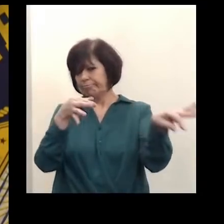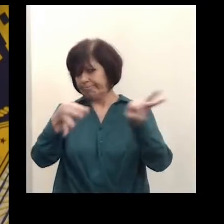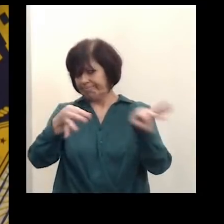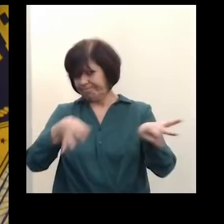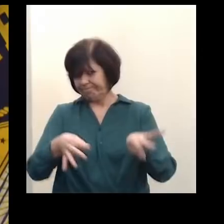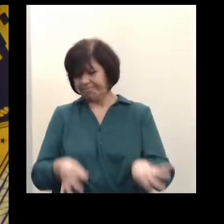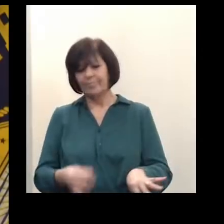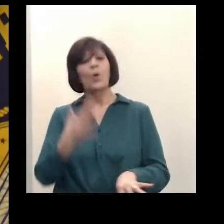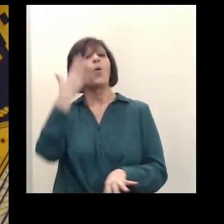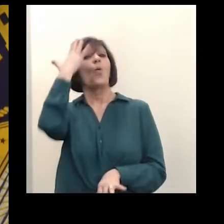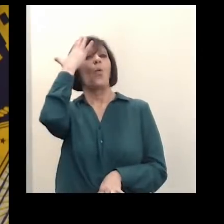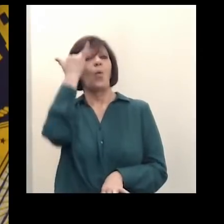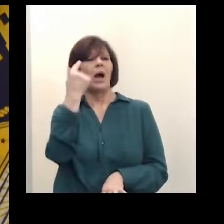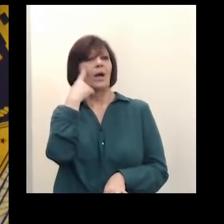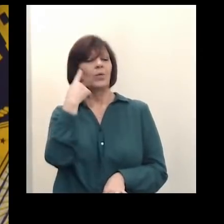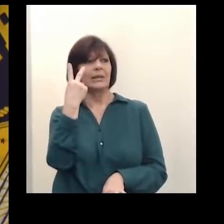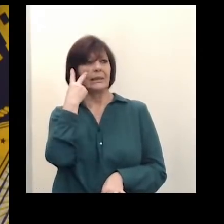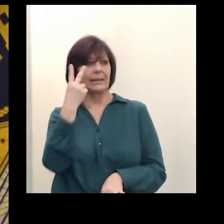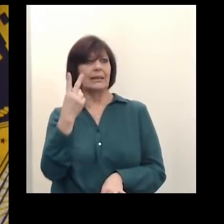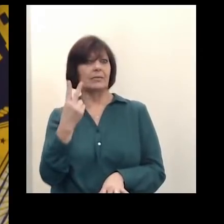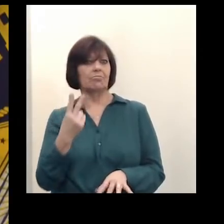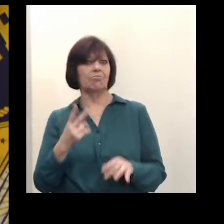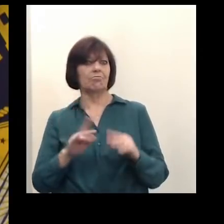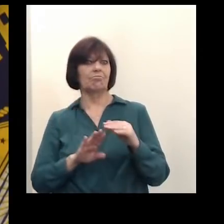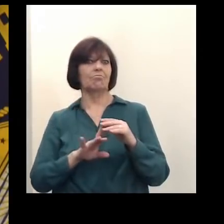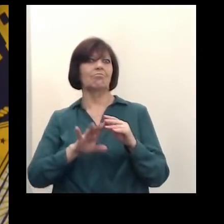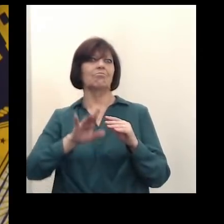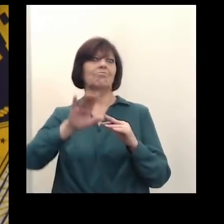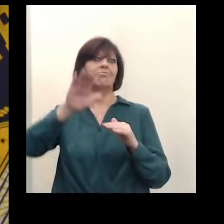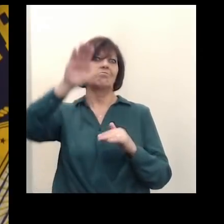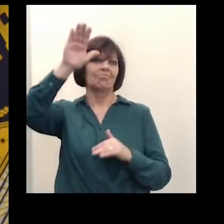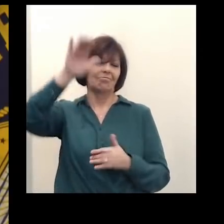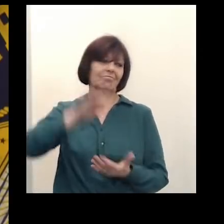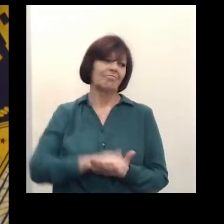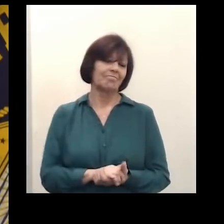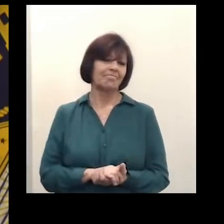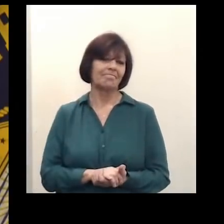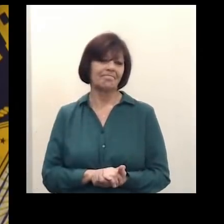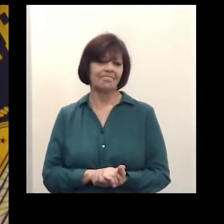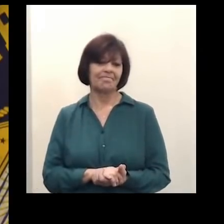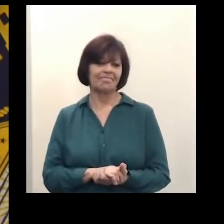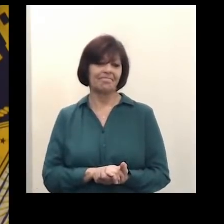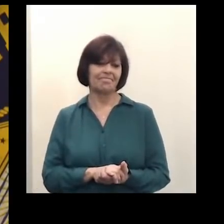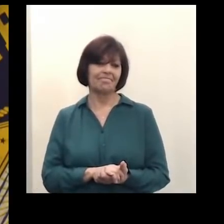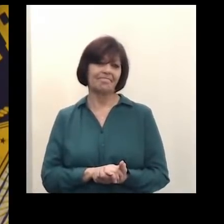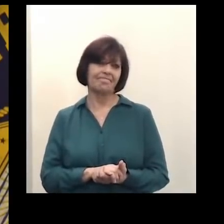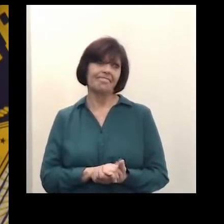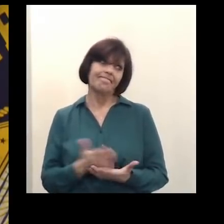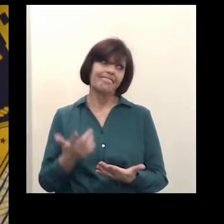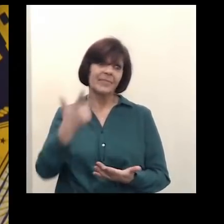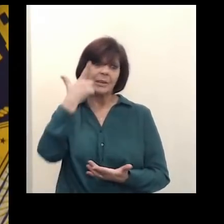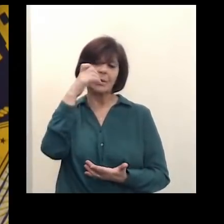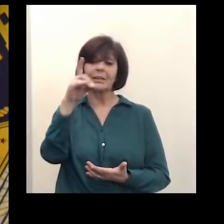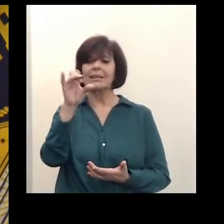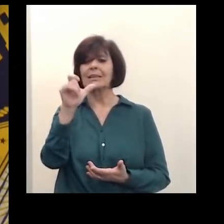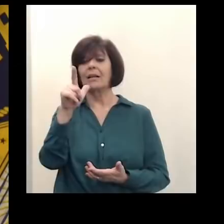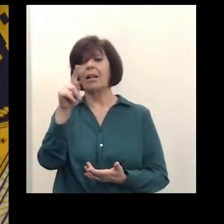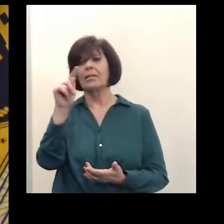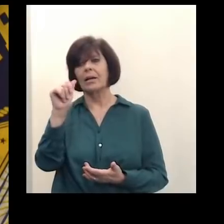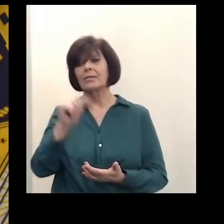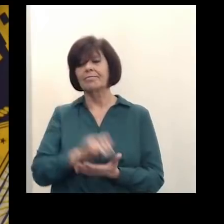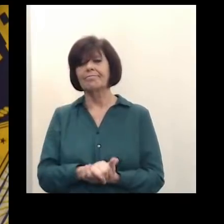we are seeing increased numbers of COVID-19 now, and it is all due to the Delta variant and